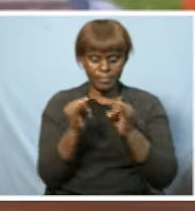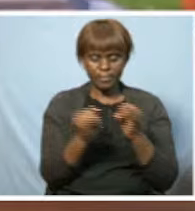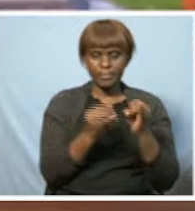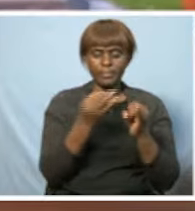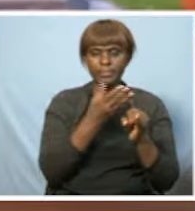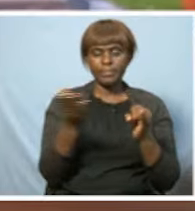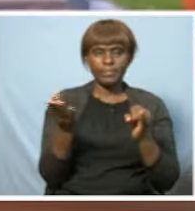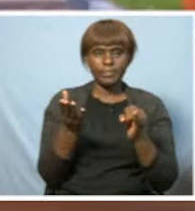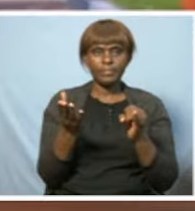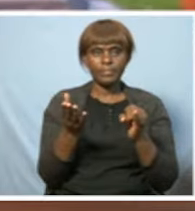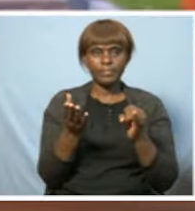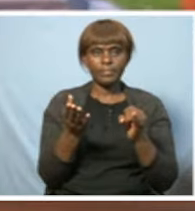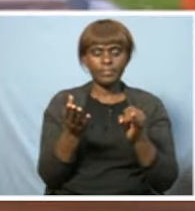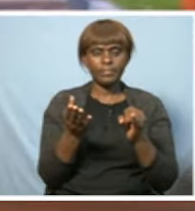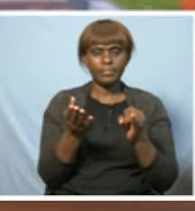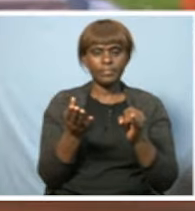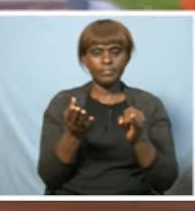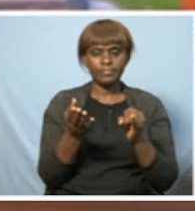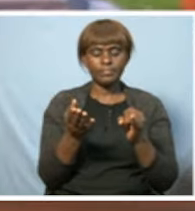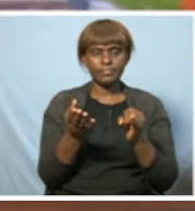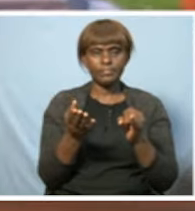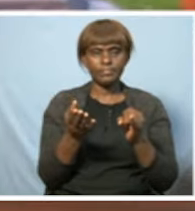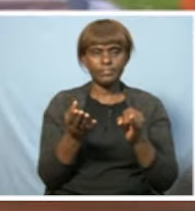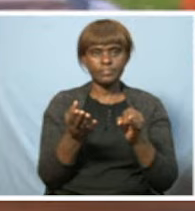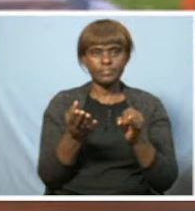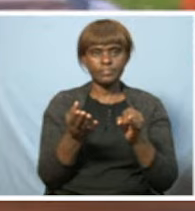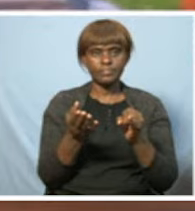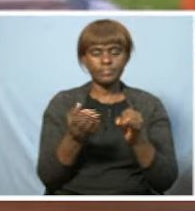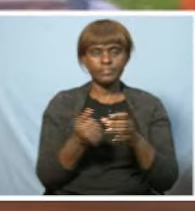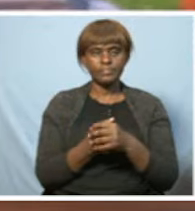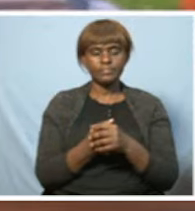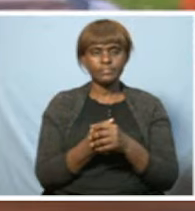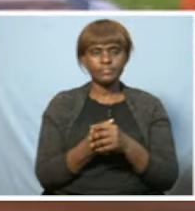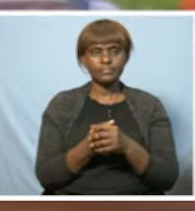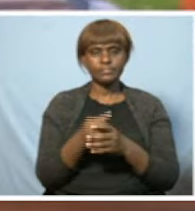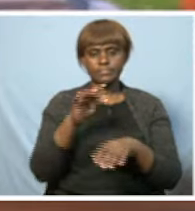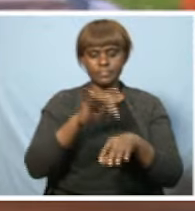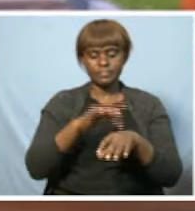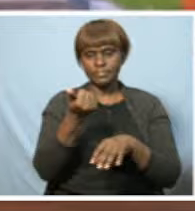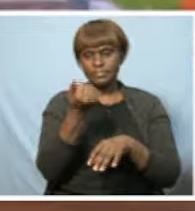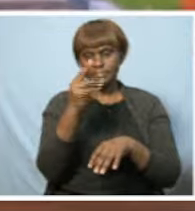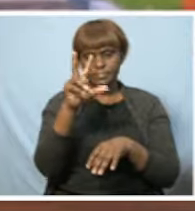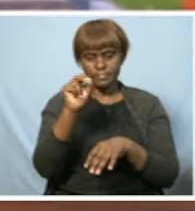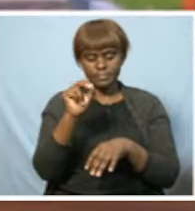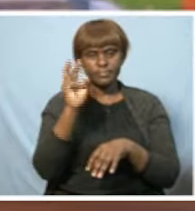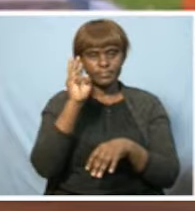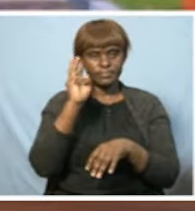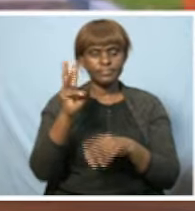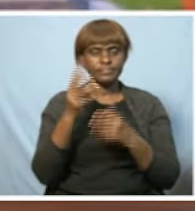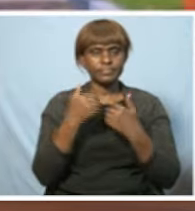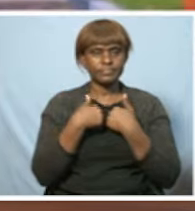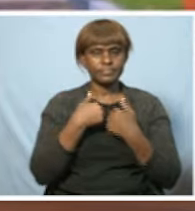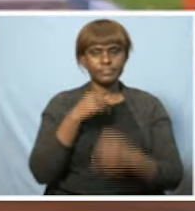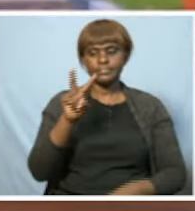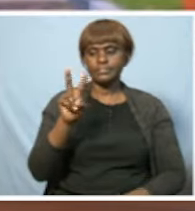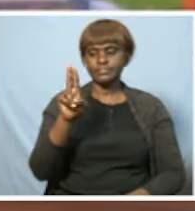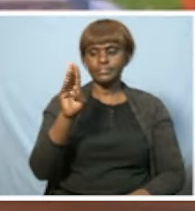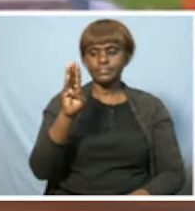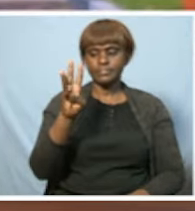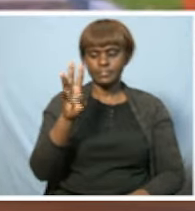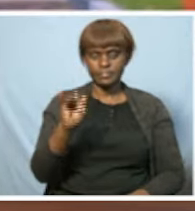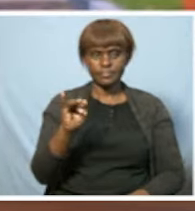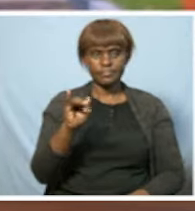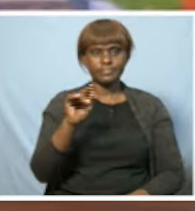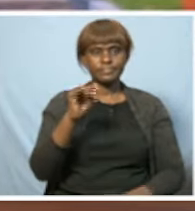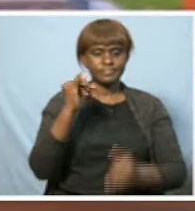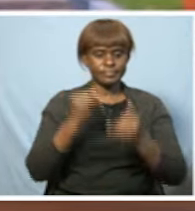of empowerment and bursary programs. And at 14:30, we expect Vubi to appear before this